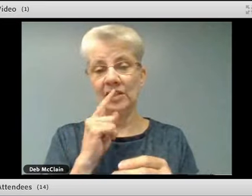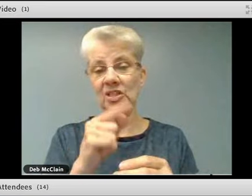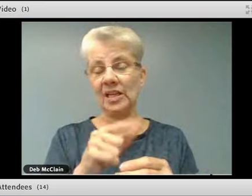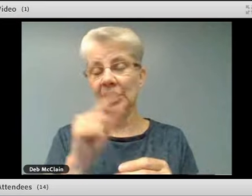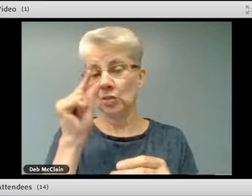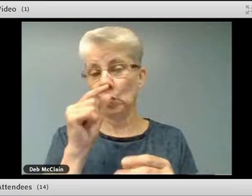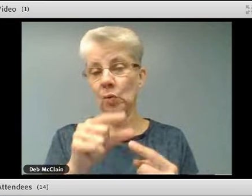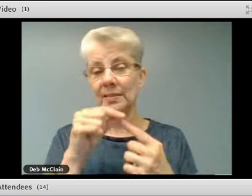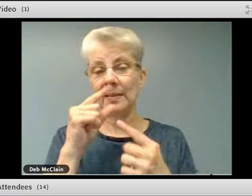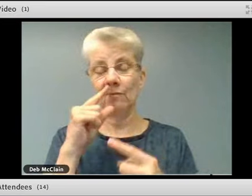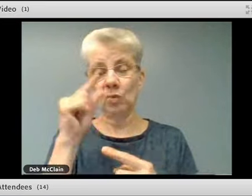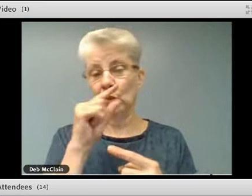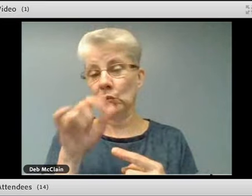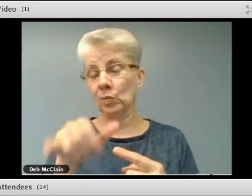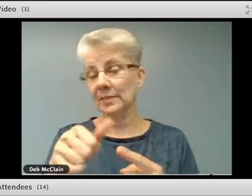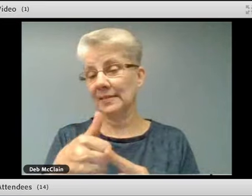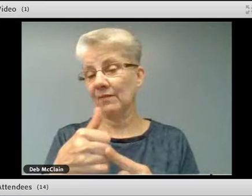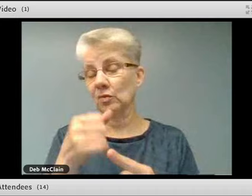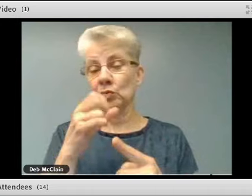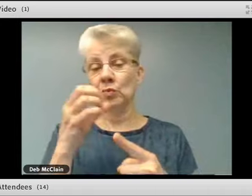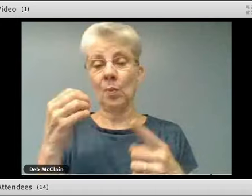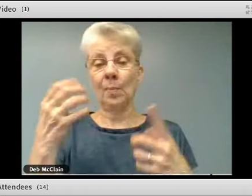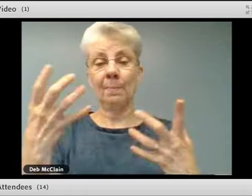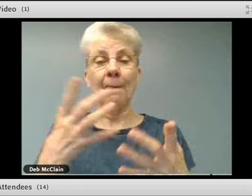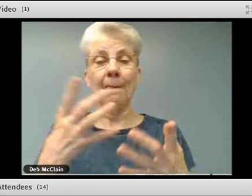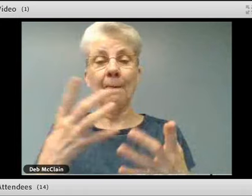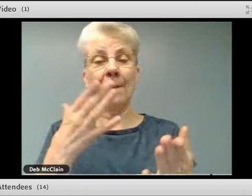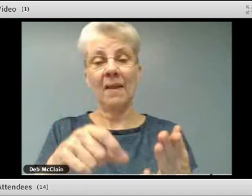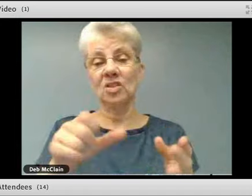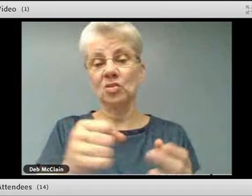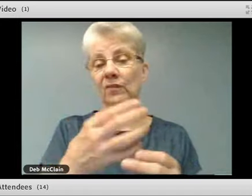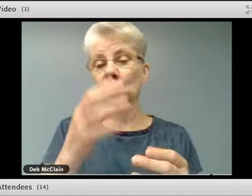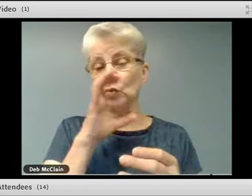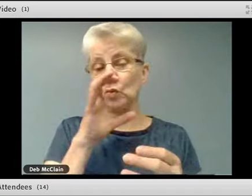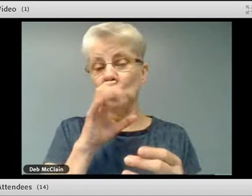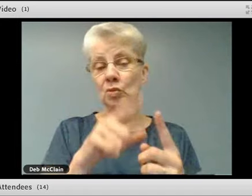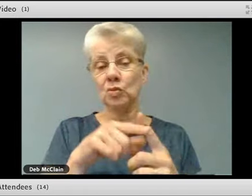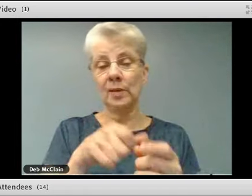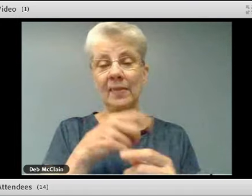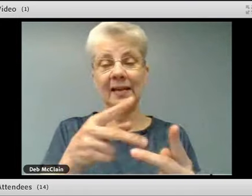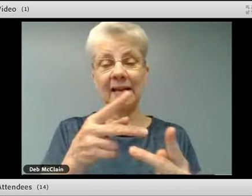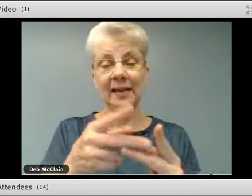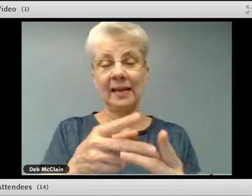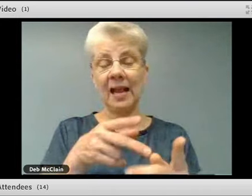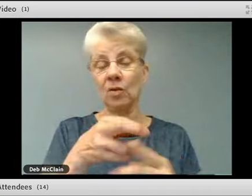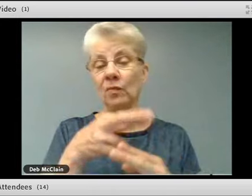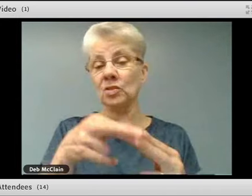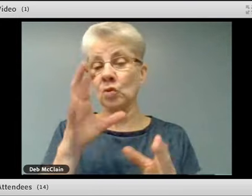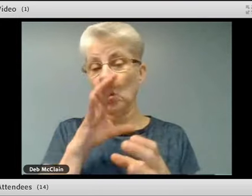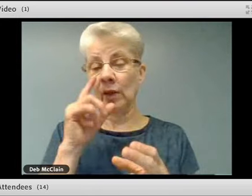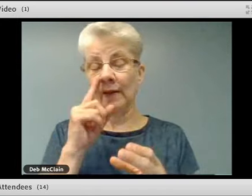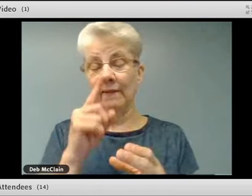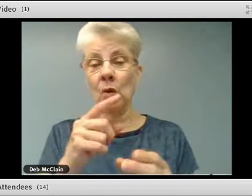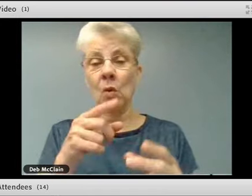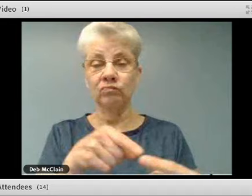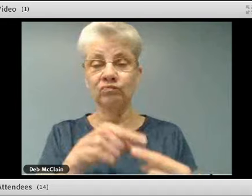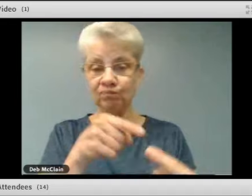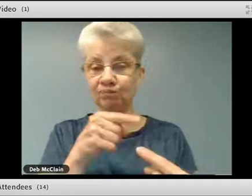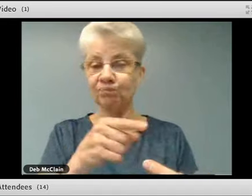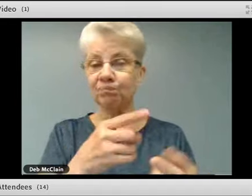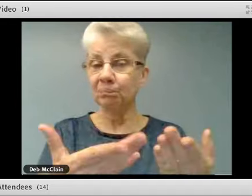for Google. So you may have to do a few searches to get the kind of results that you're looking for.